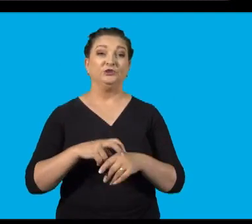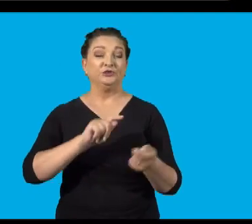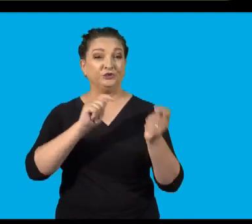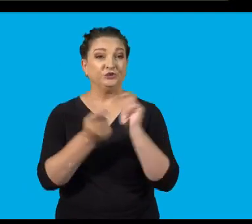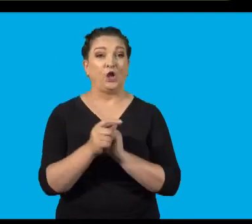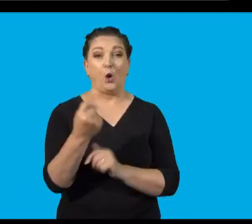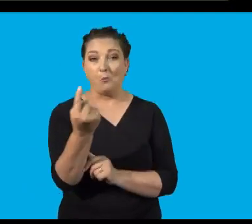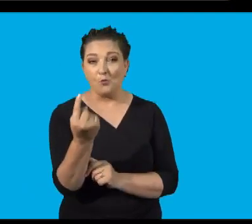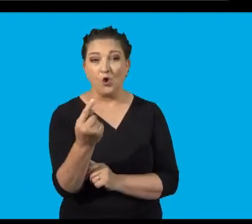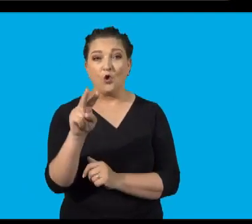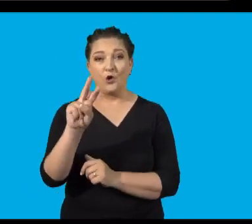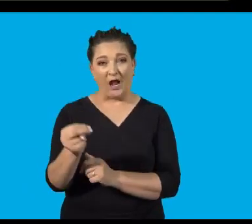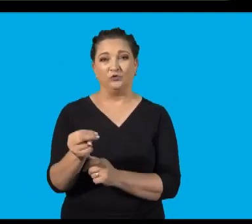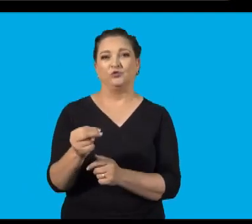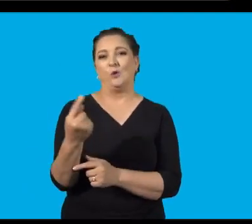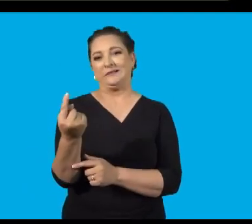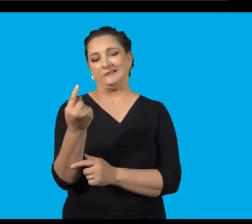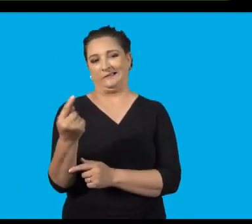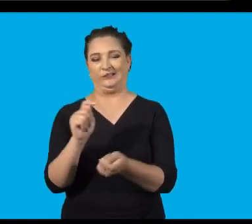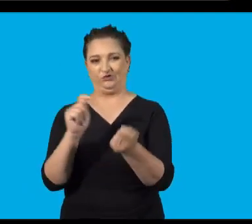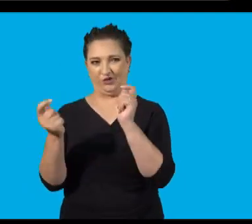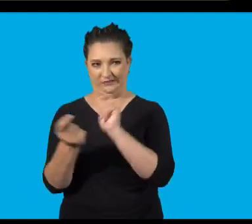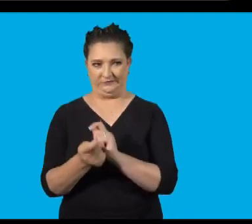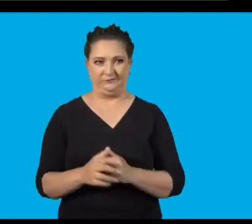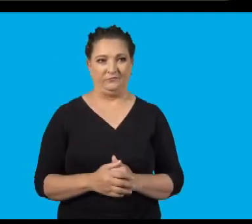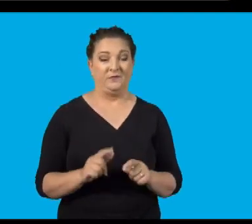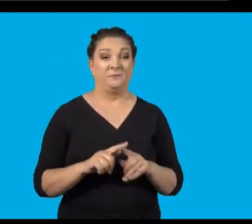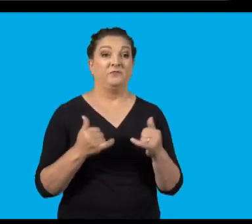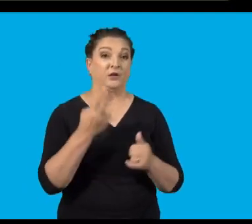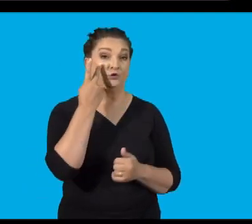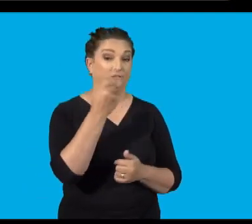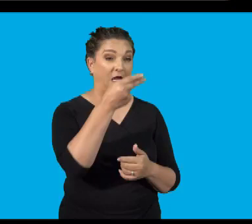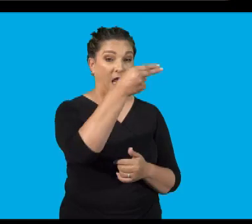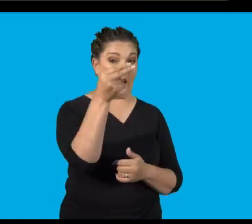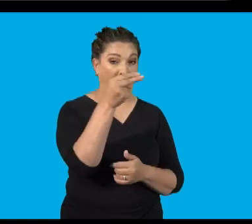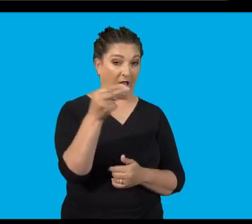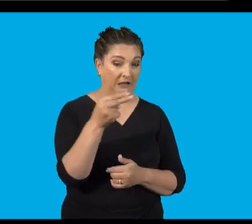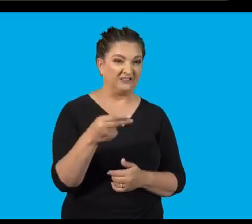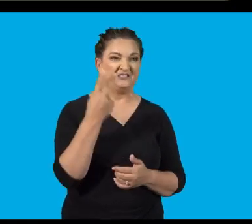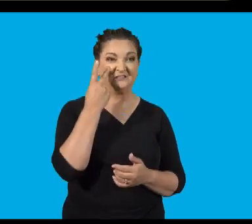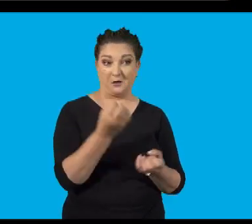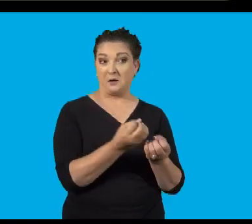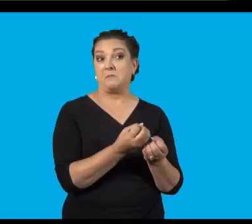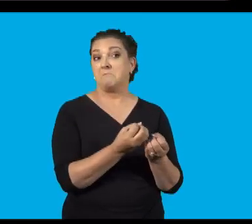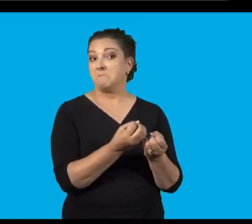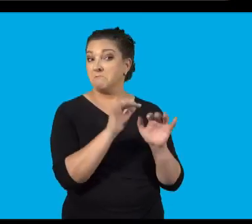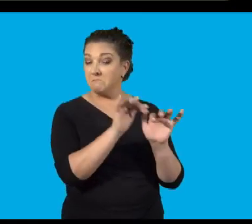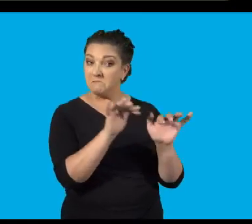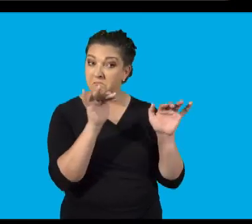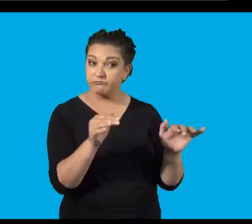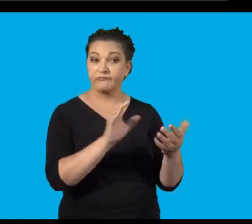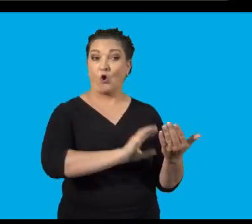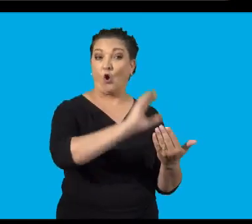to the singular form. Now, your plural nouns have already been highlighted for you. So the people that